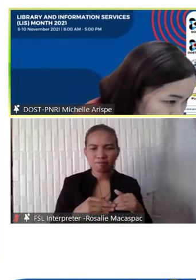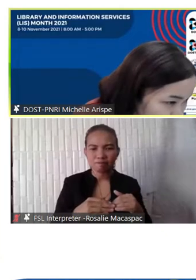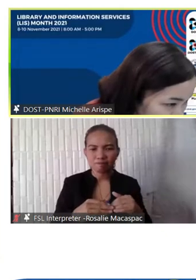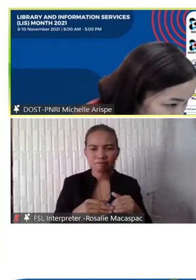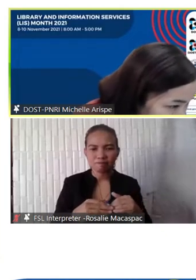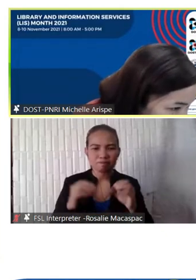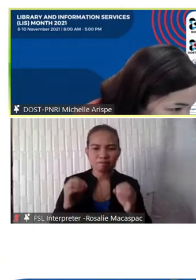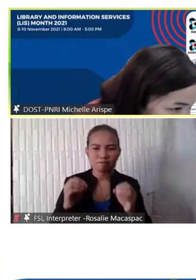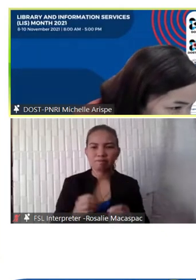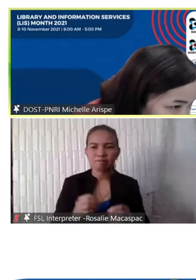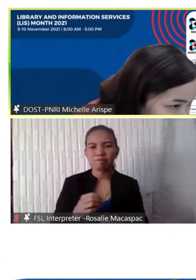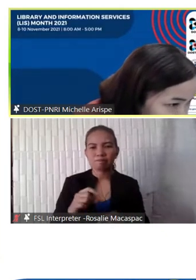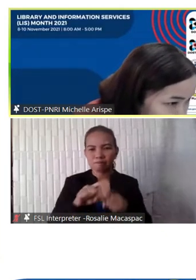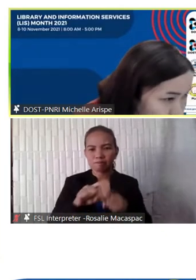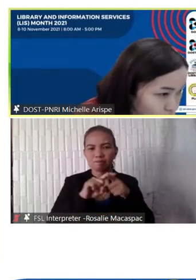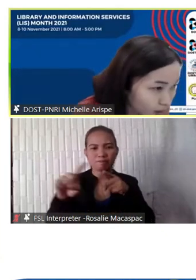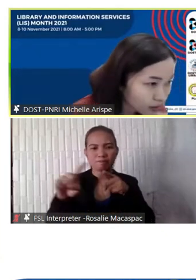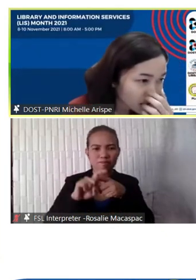Electricity.